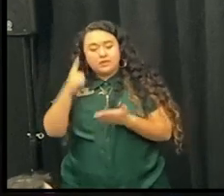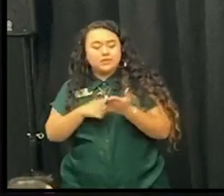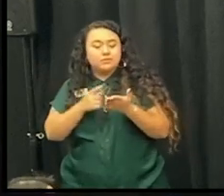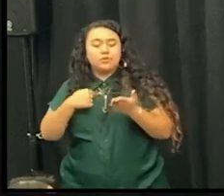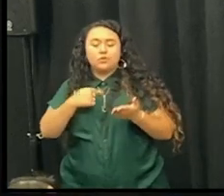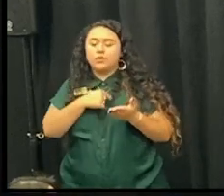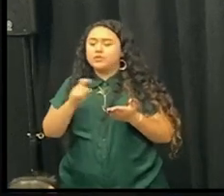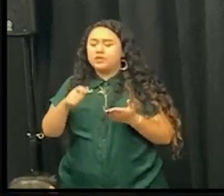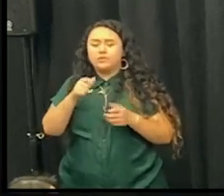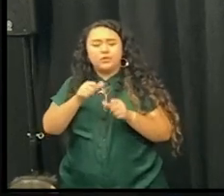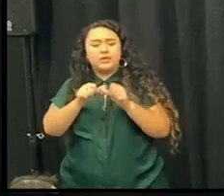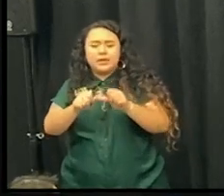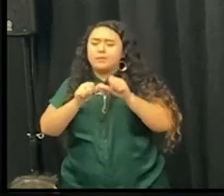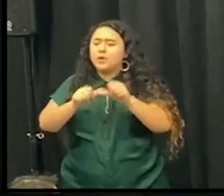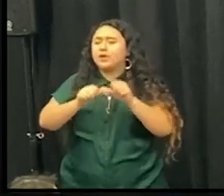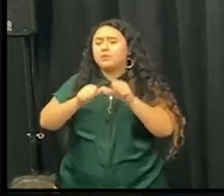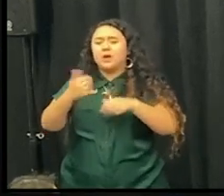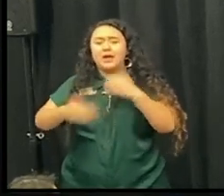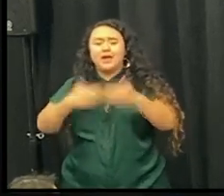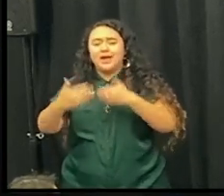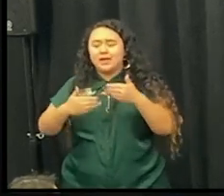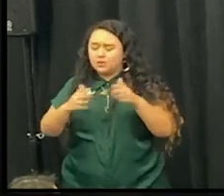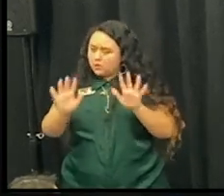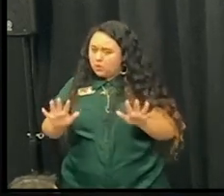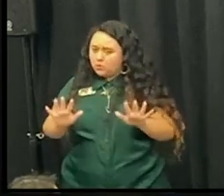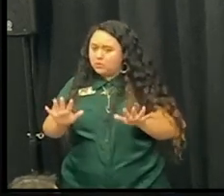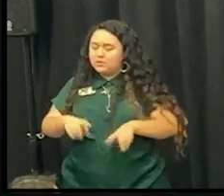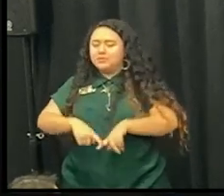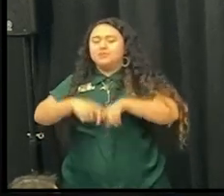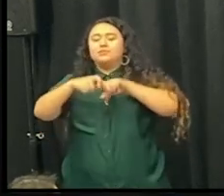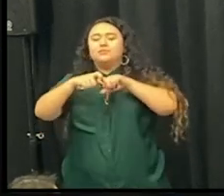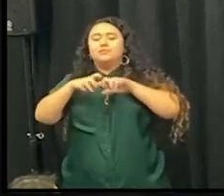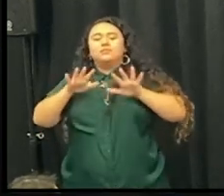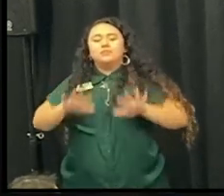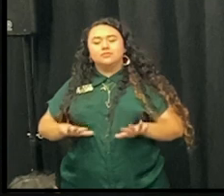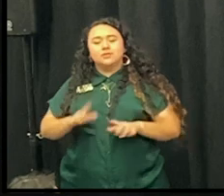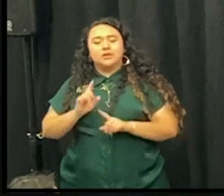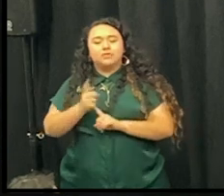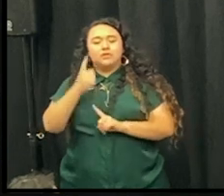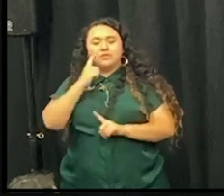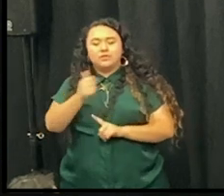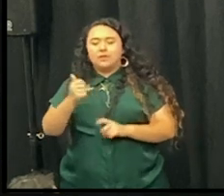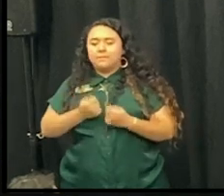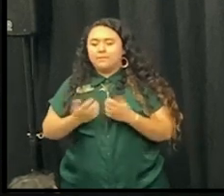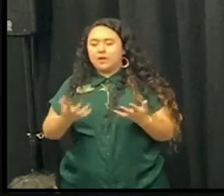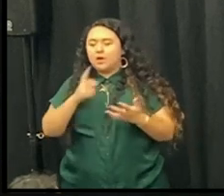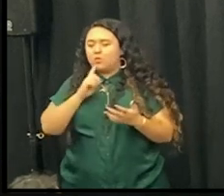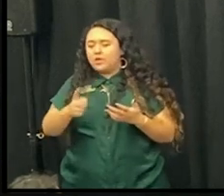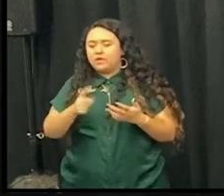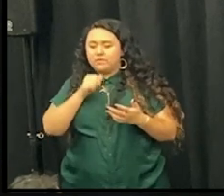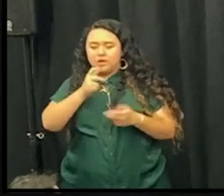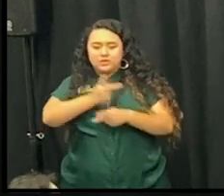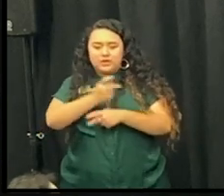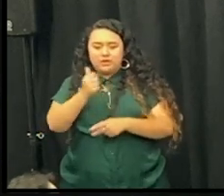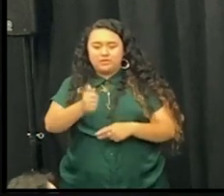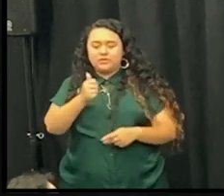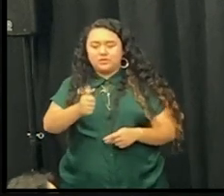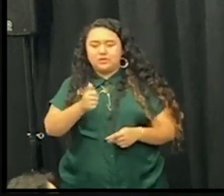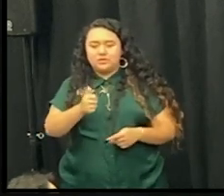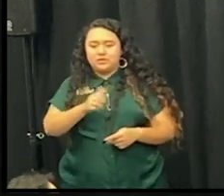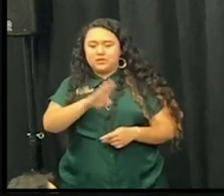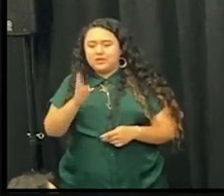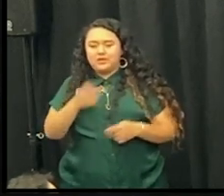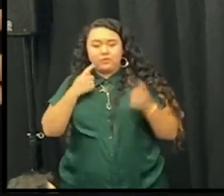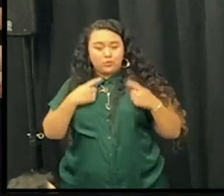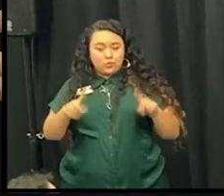like, we just gotta keep going. But also I wanna say, no, take a moment for yourself, because burnout is real. And if you don't take care of yourself, it's never